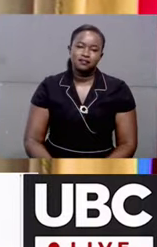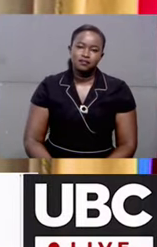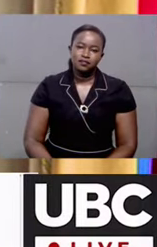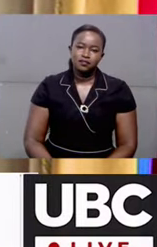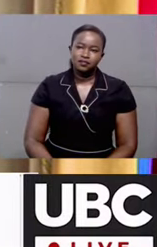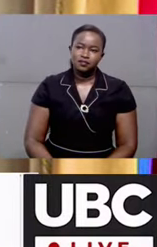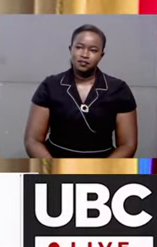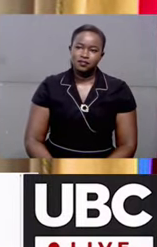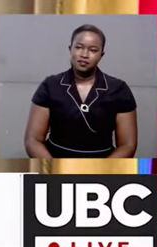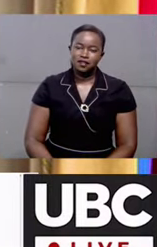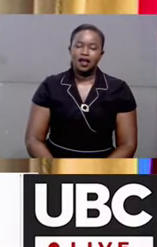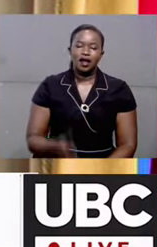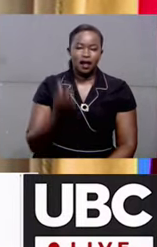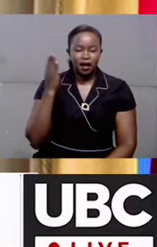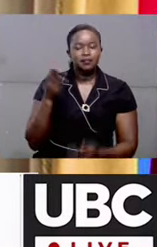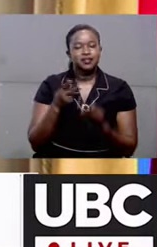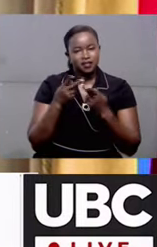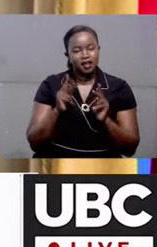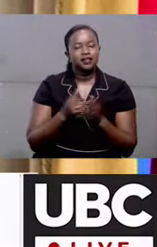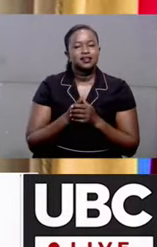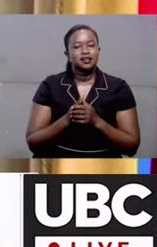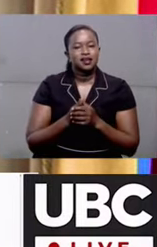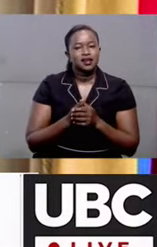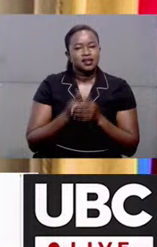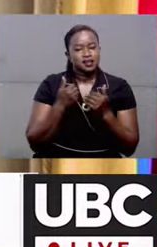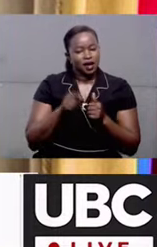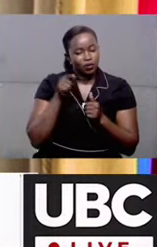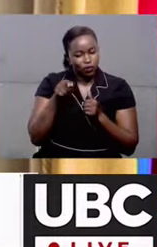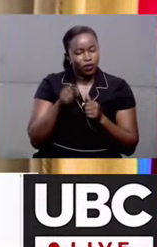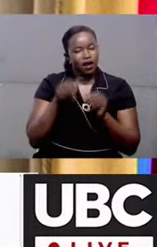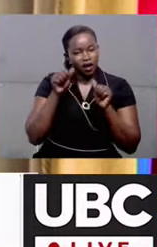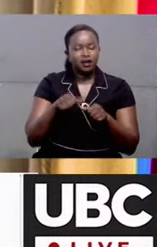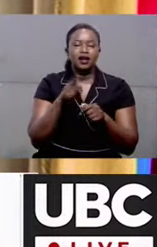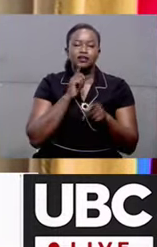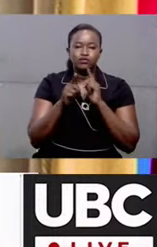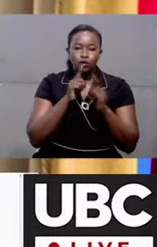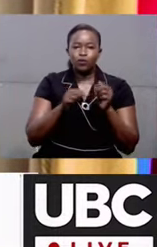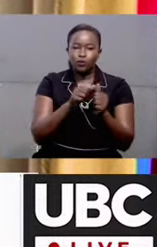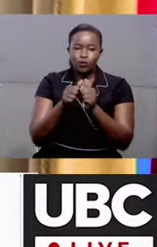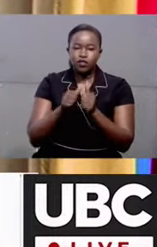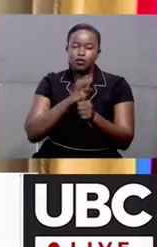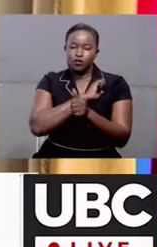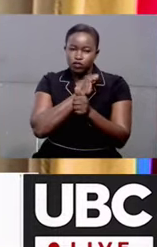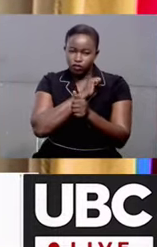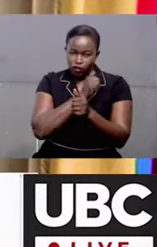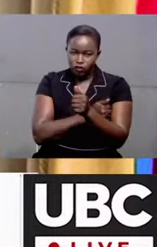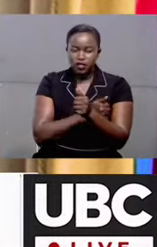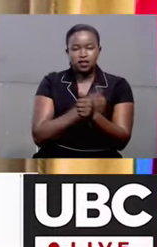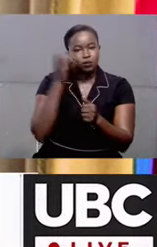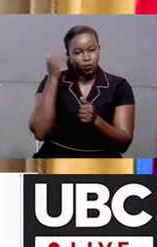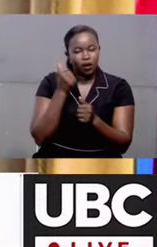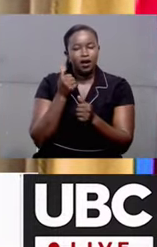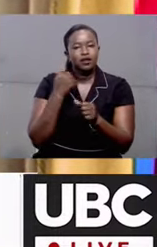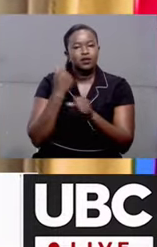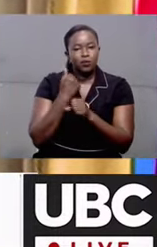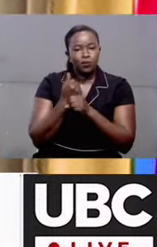They have started. Now that one I can talk with authority. And that is Katas of leader of